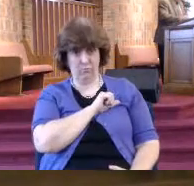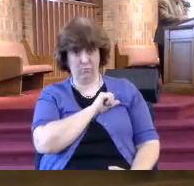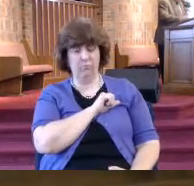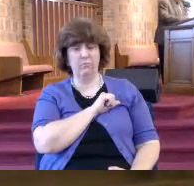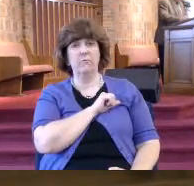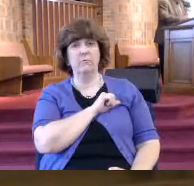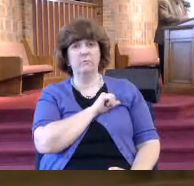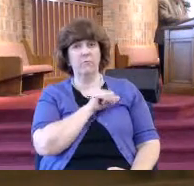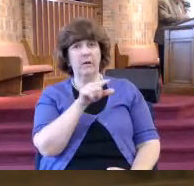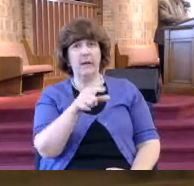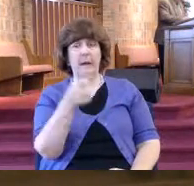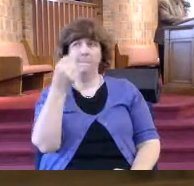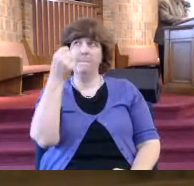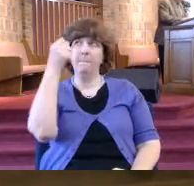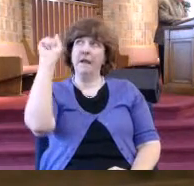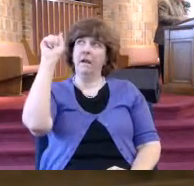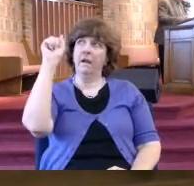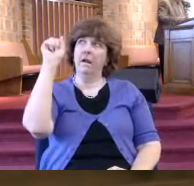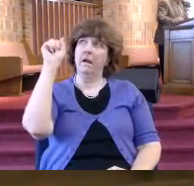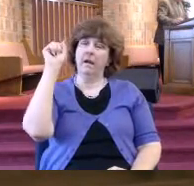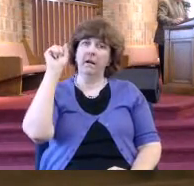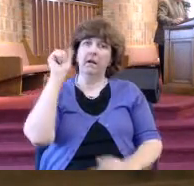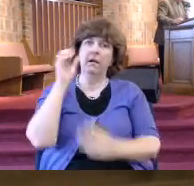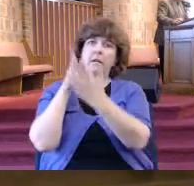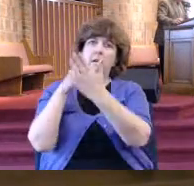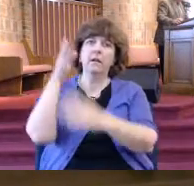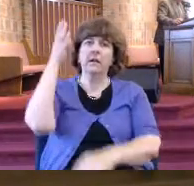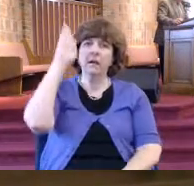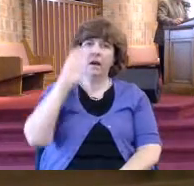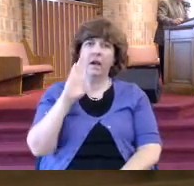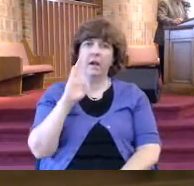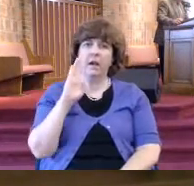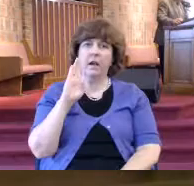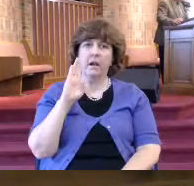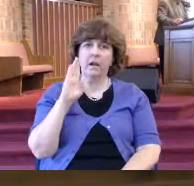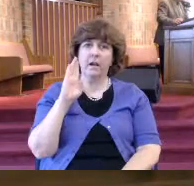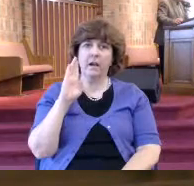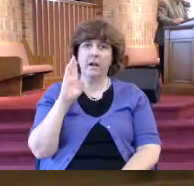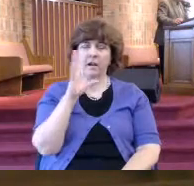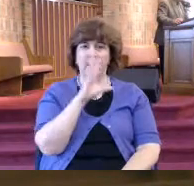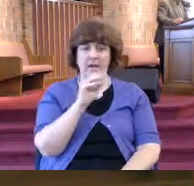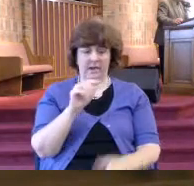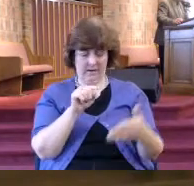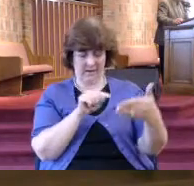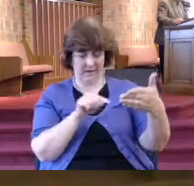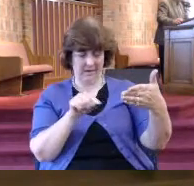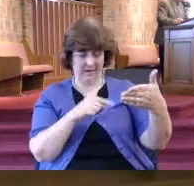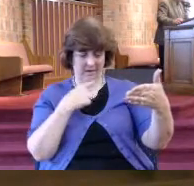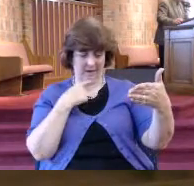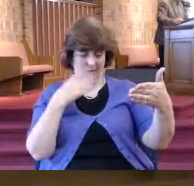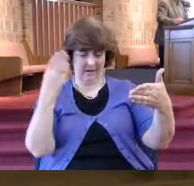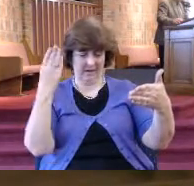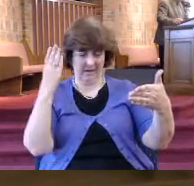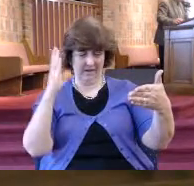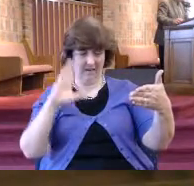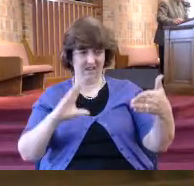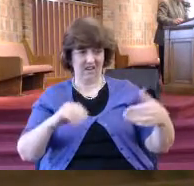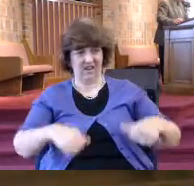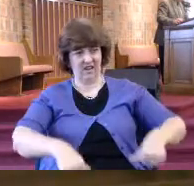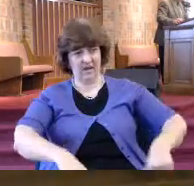They're in rebellion against God. And the last half of the 28th verse says, God gave them